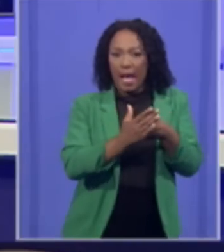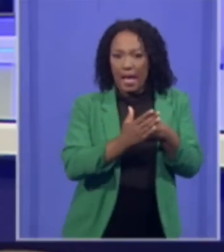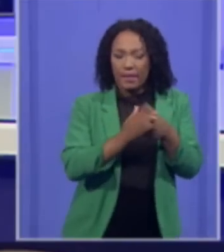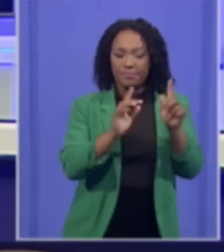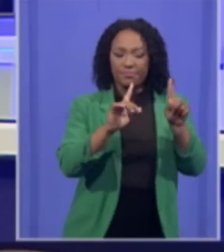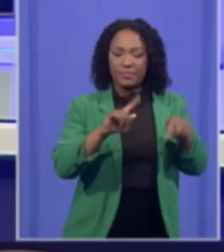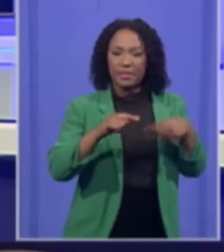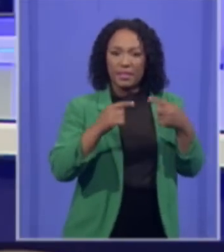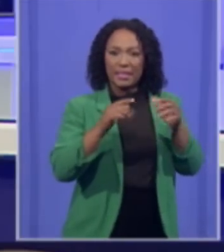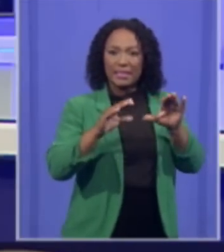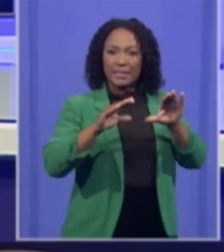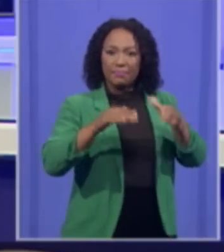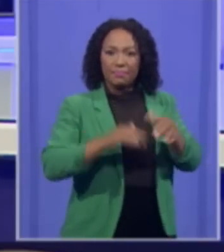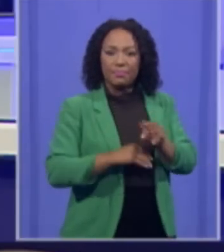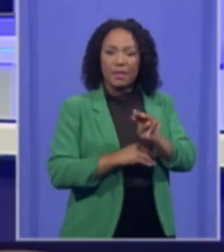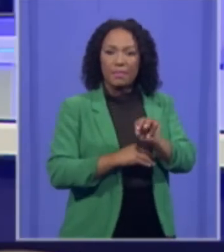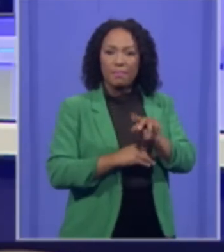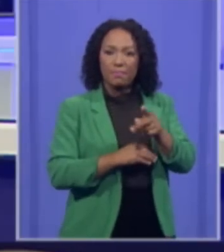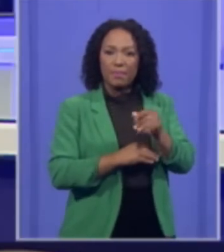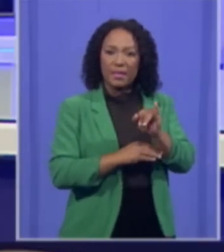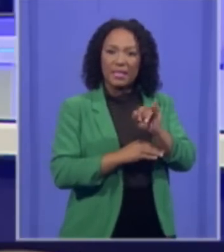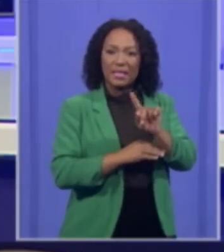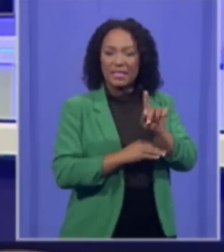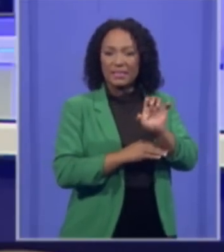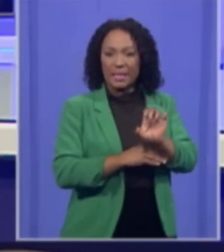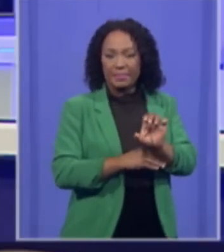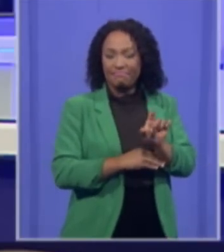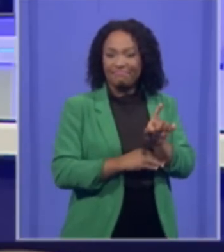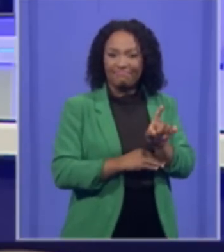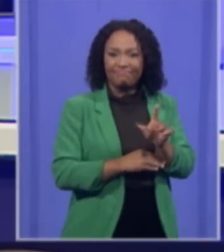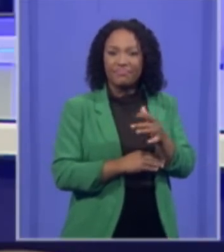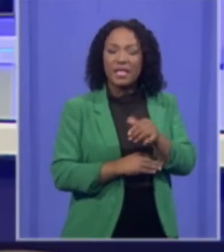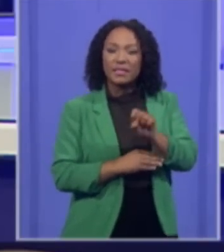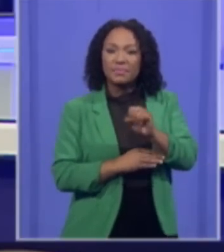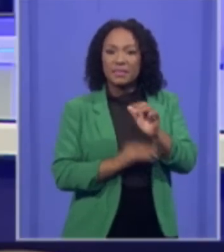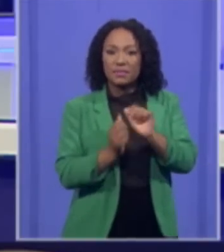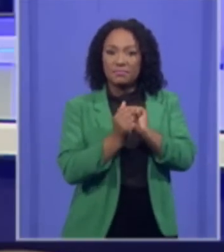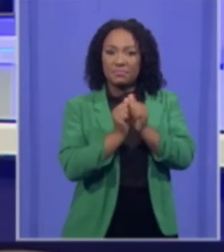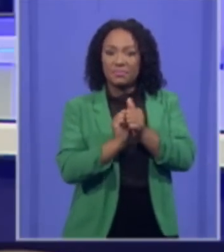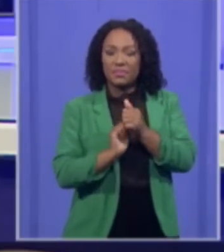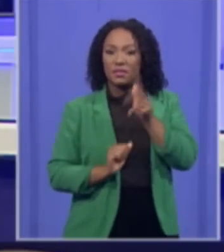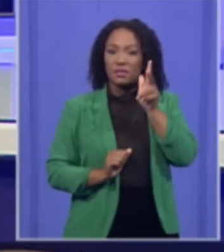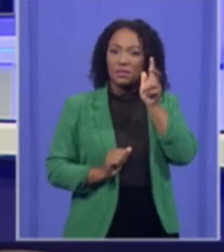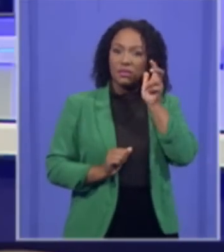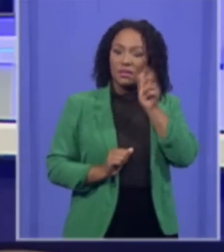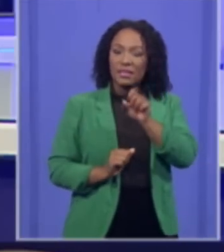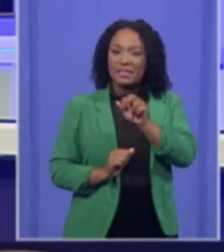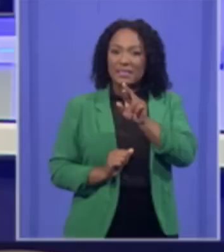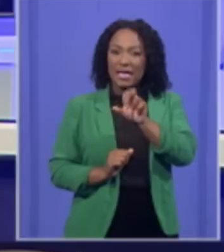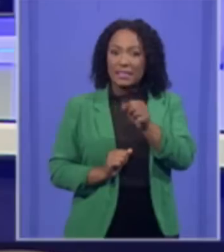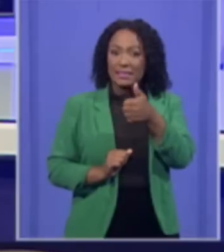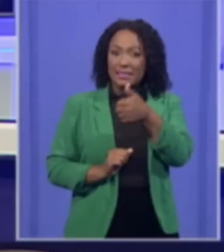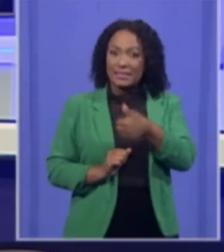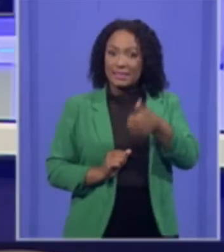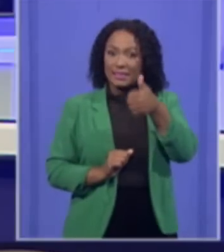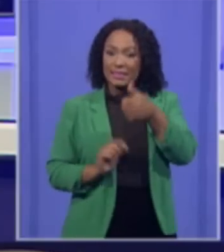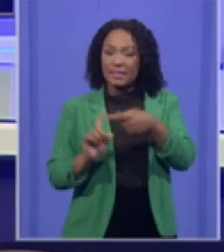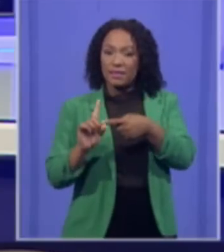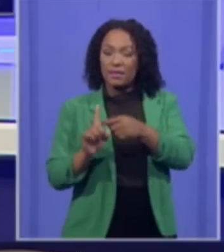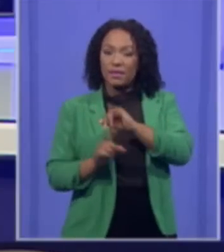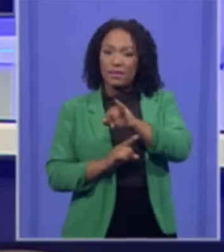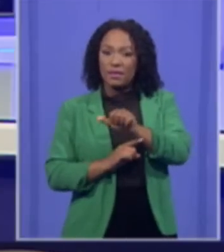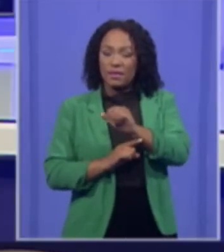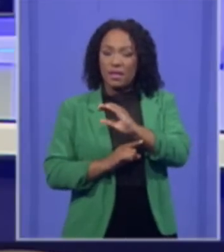Mkhize go folotše. SABC Sport e kwele gore molaodi wa SARS Jaco Venter o hweditše tshedimošo yeo e dirago